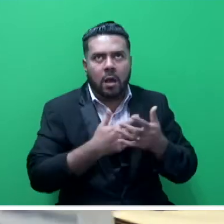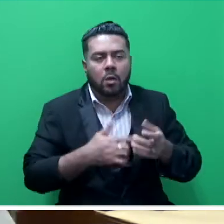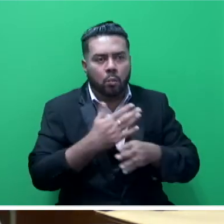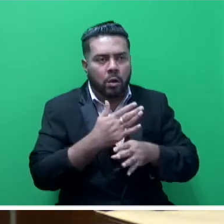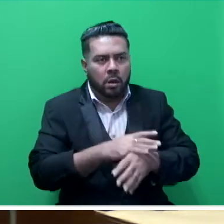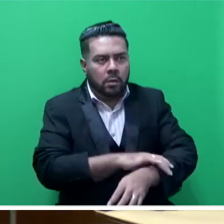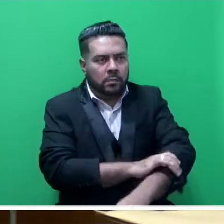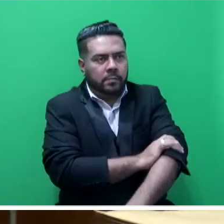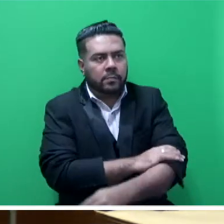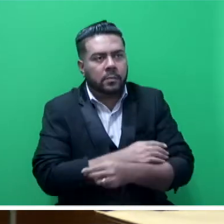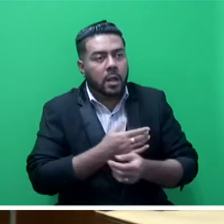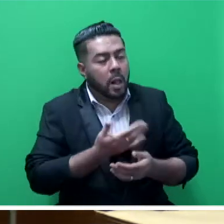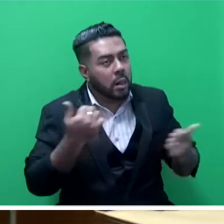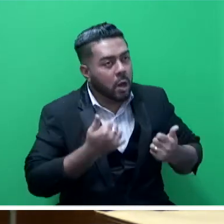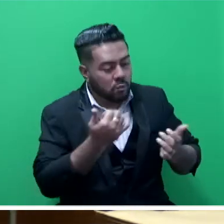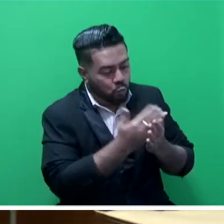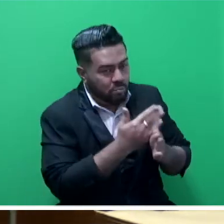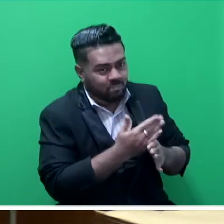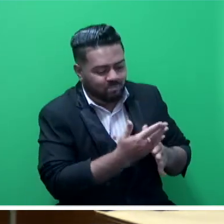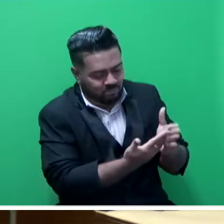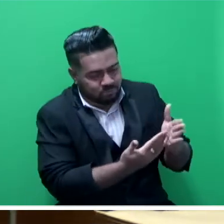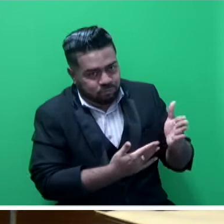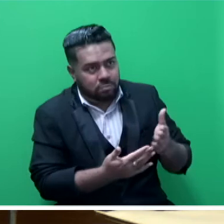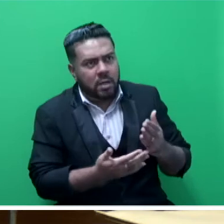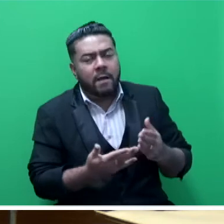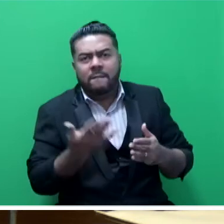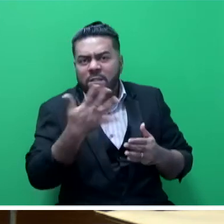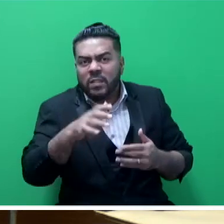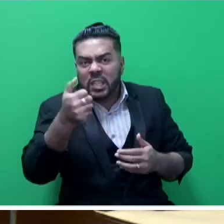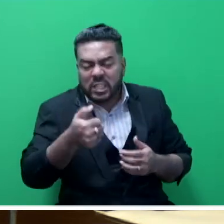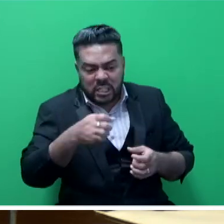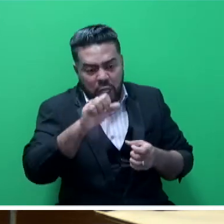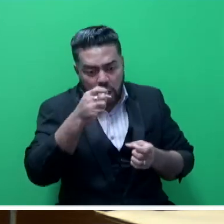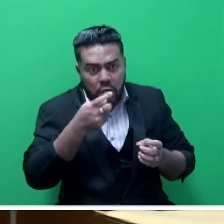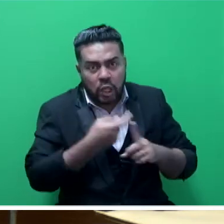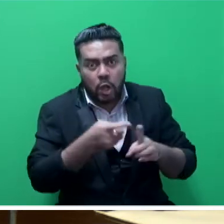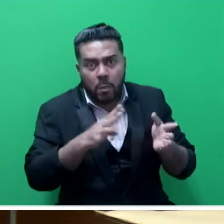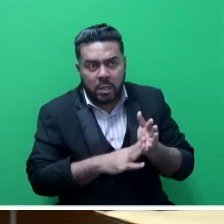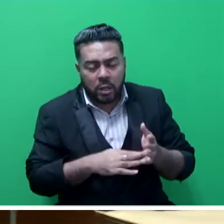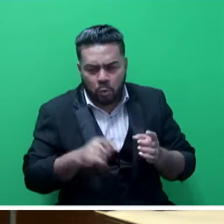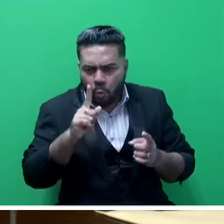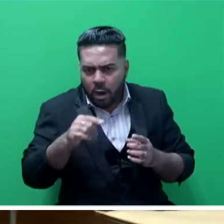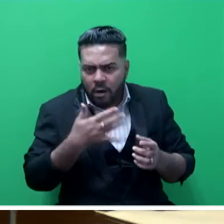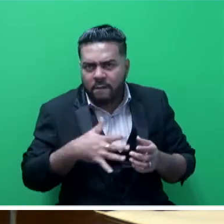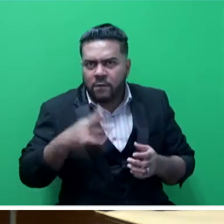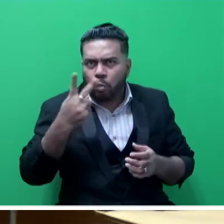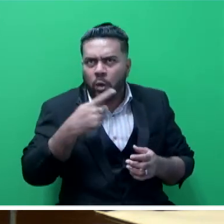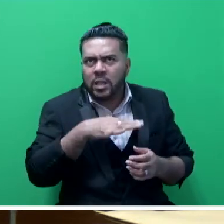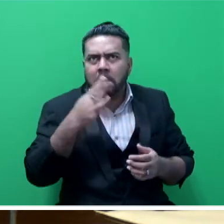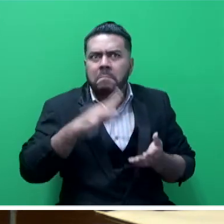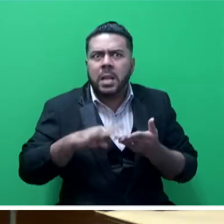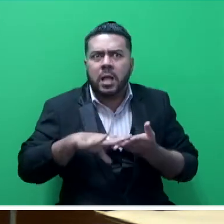Speaker, what we have done, 56 kilometers would mean close to 120, 150 million dollars, Mr.